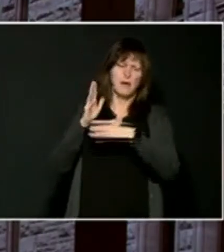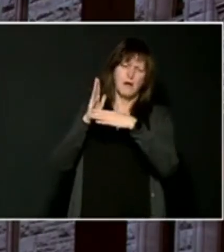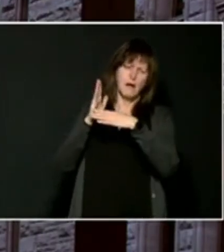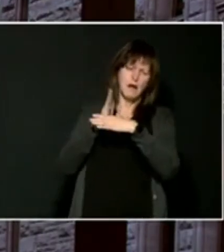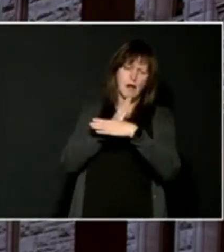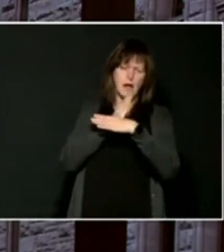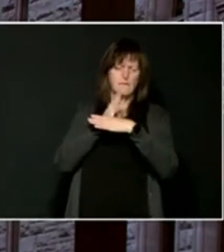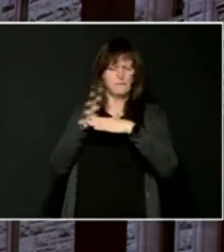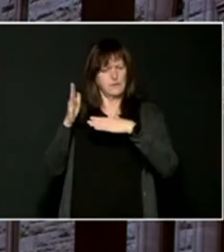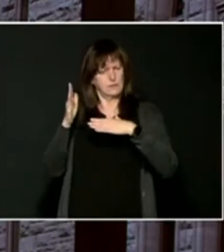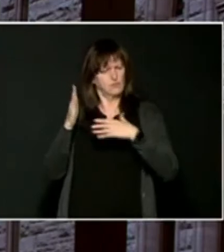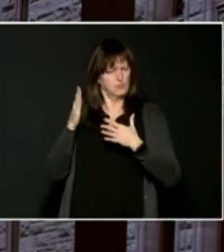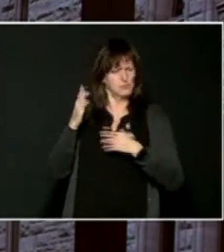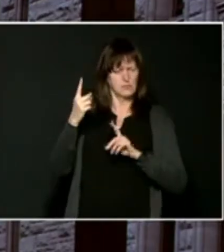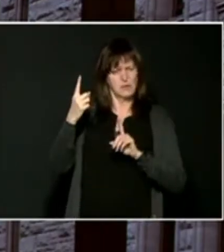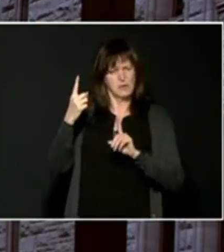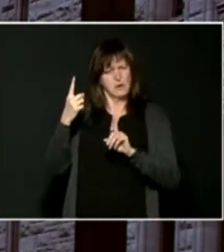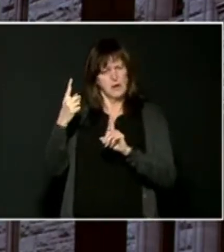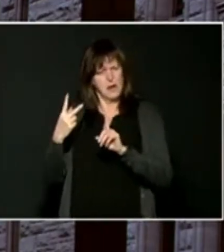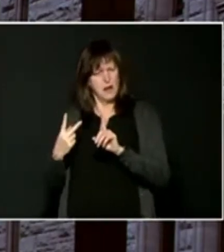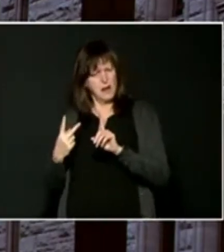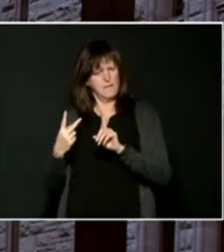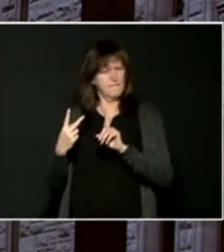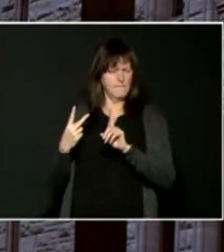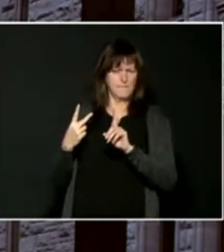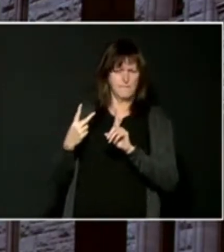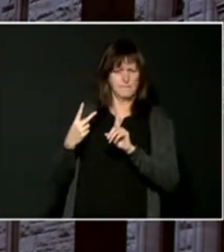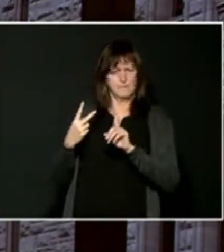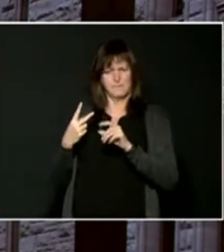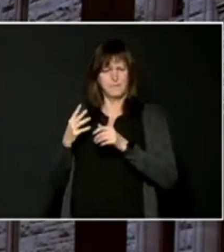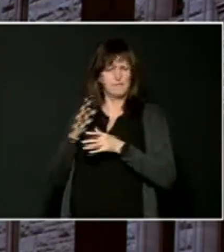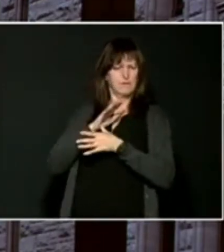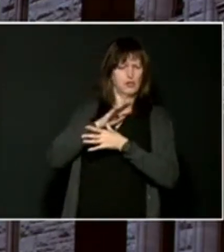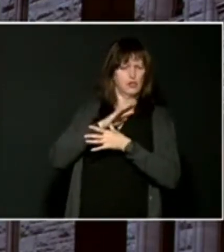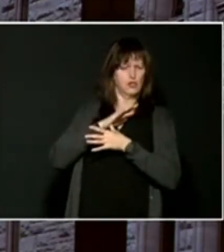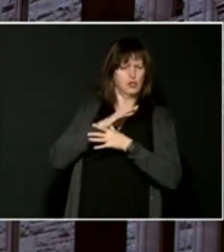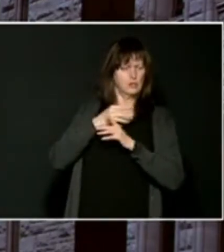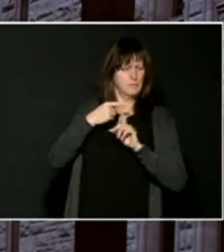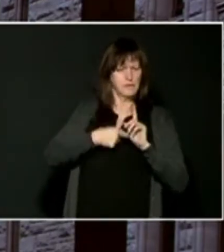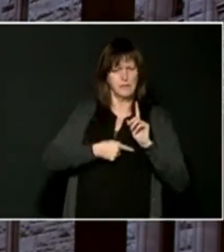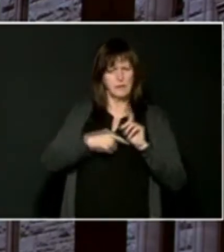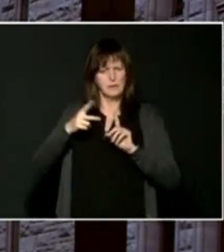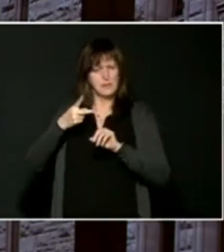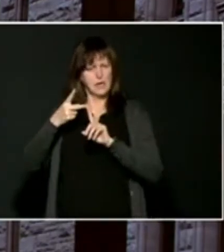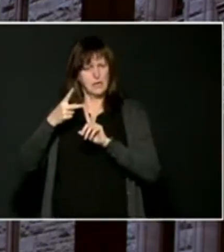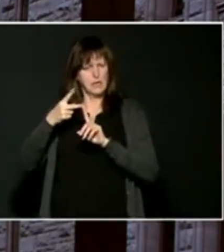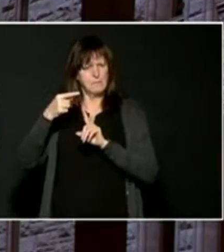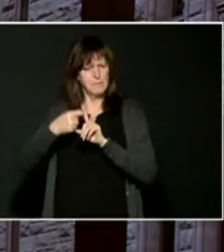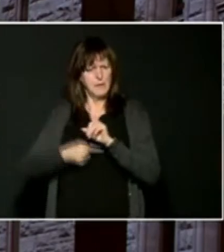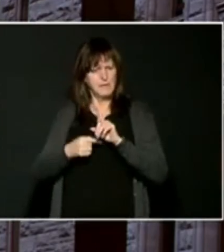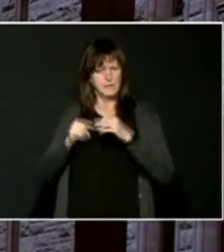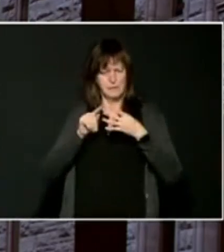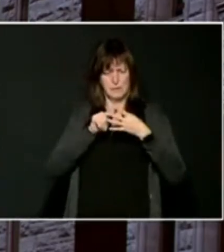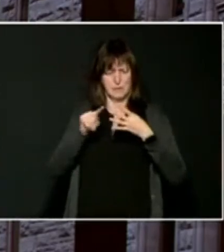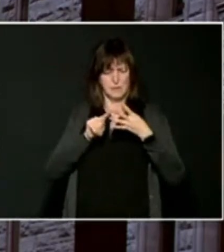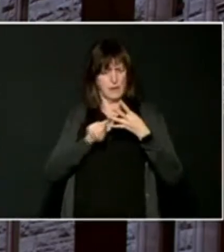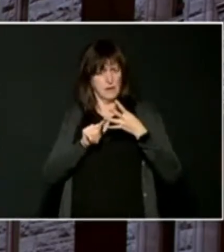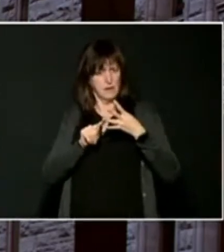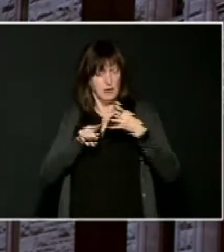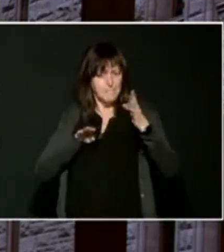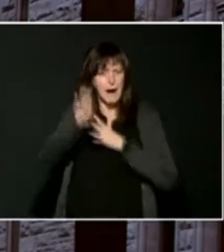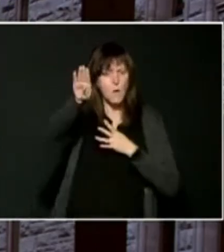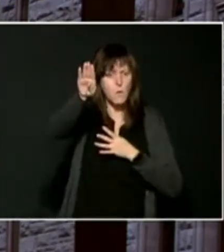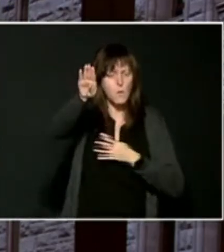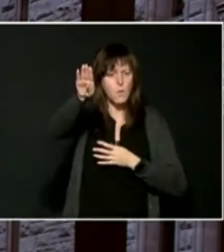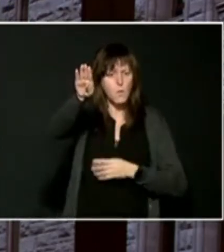was significantly higher than the first half. So the second half has really taken off. And that's the point, is that when you look at that,